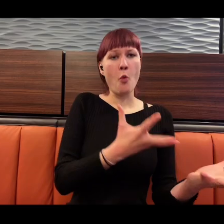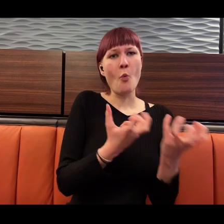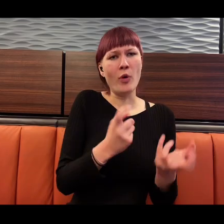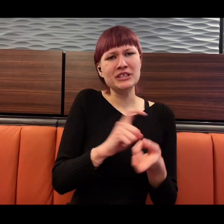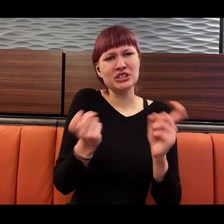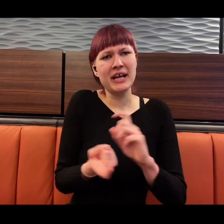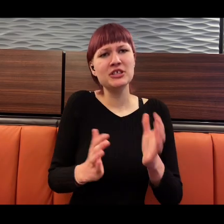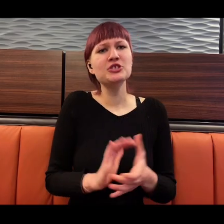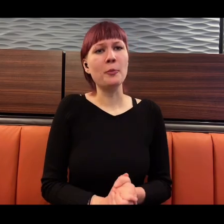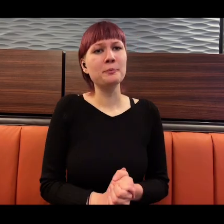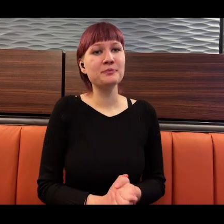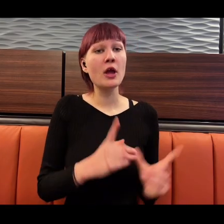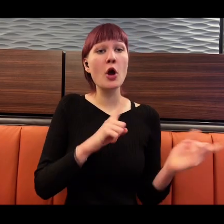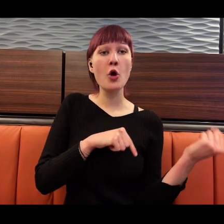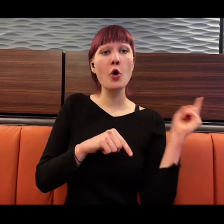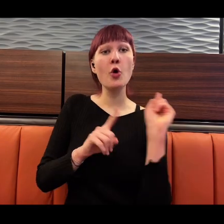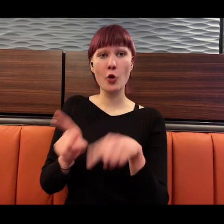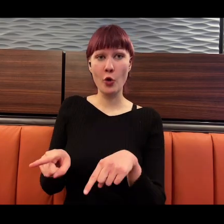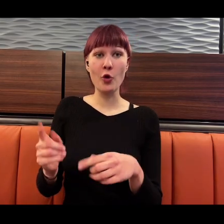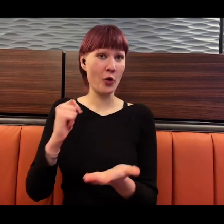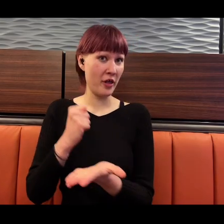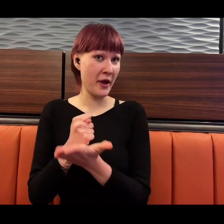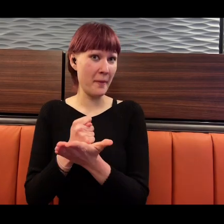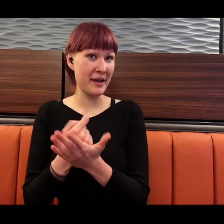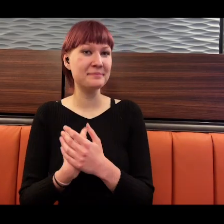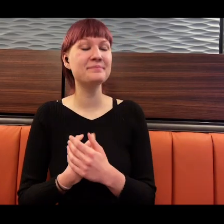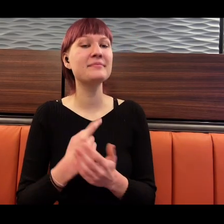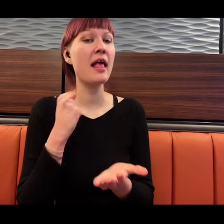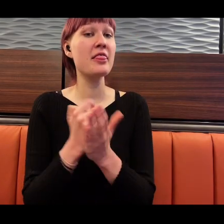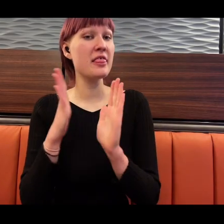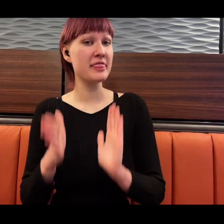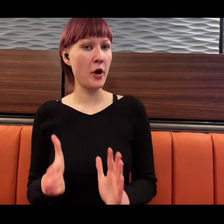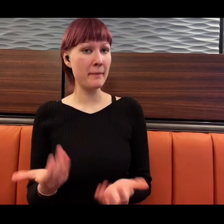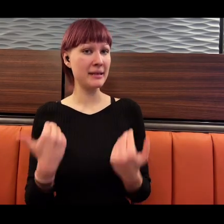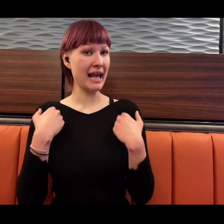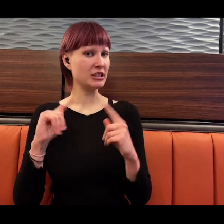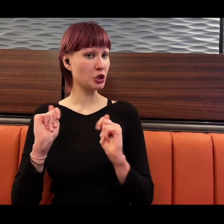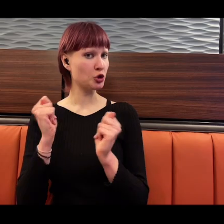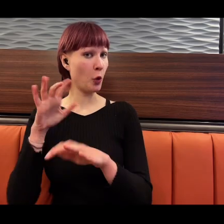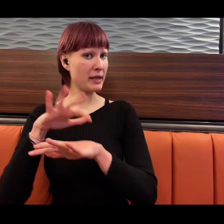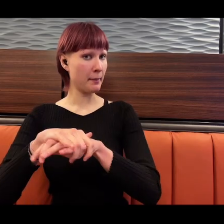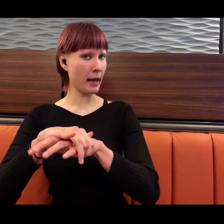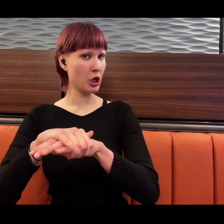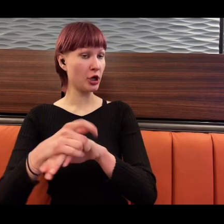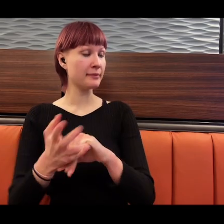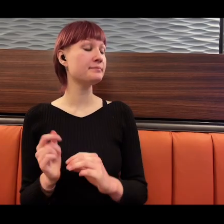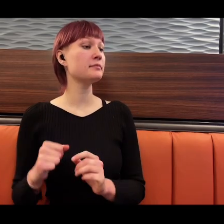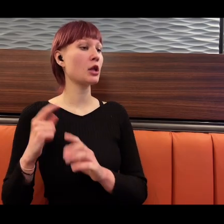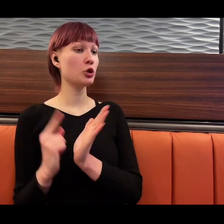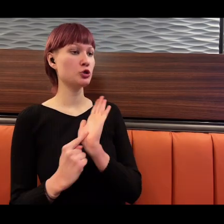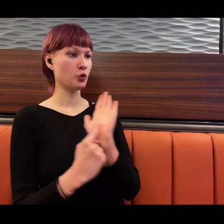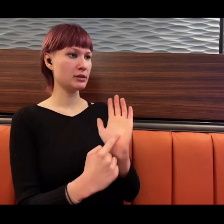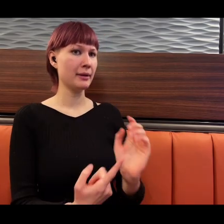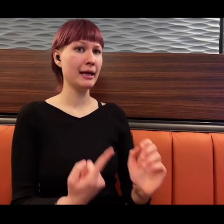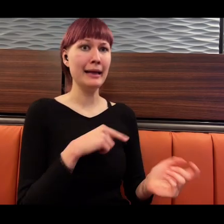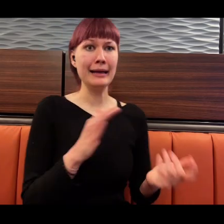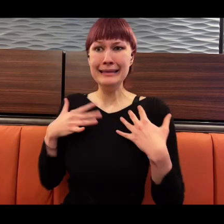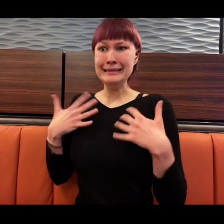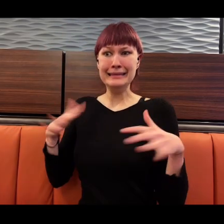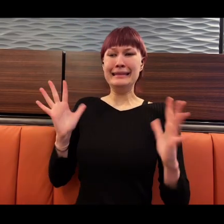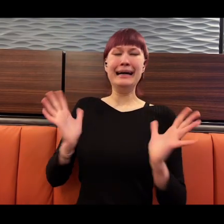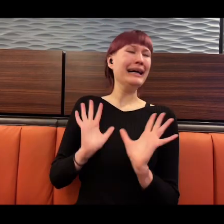and the therapist might show me a toy spider on the opposite side of the room. And then the therapist would work with me